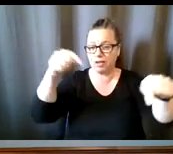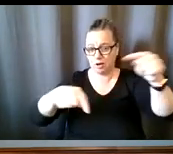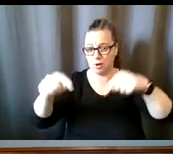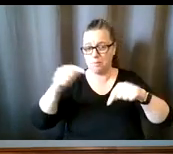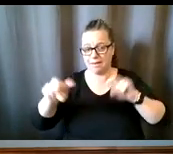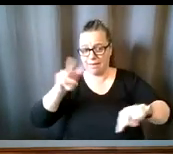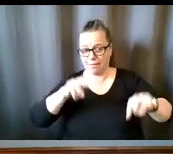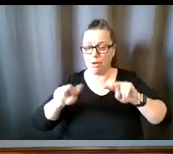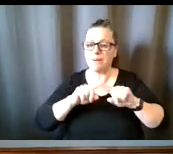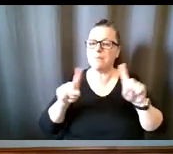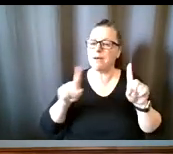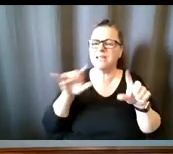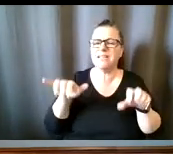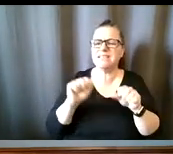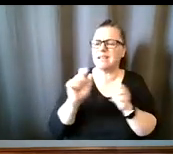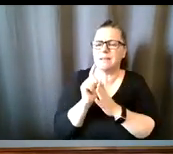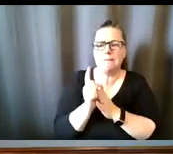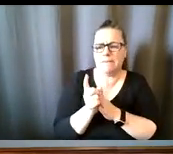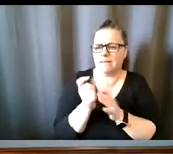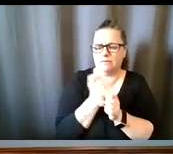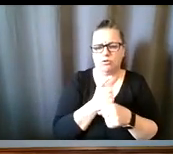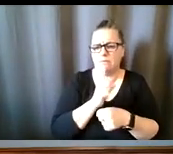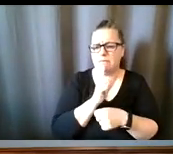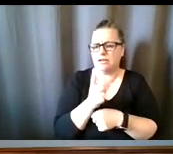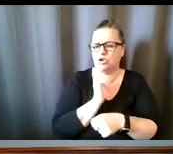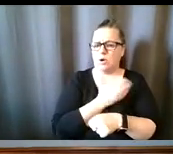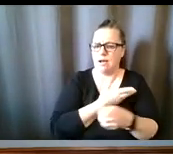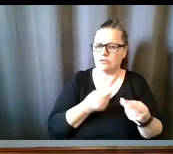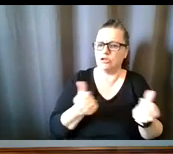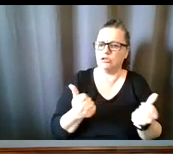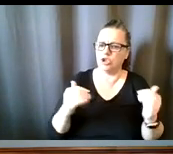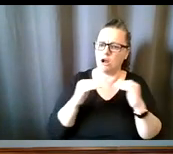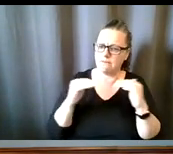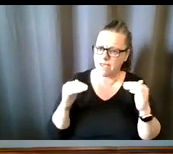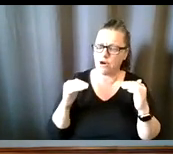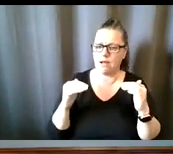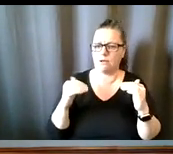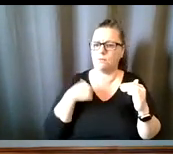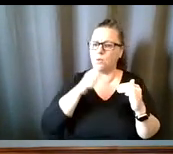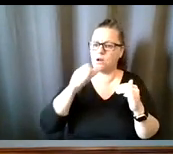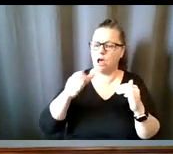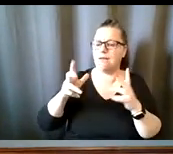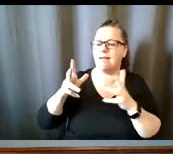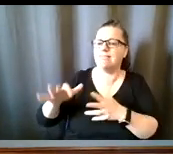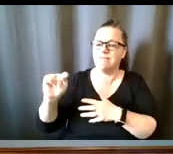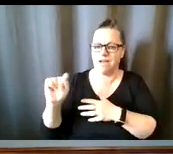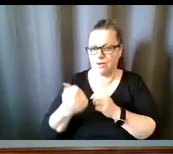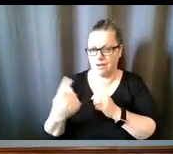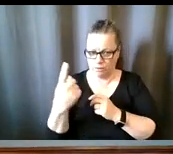but really it just takes a minute to make sure that our solutions are fair and equitable, that we have not left anybody out.